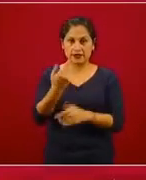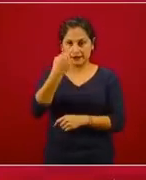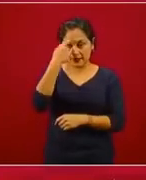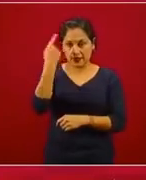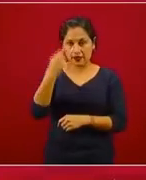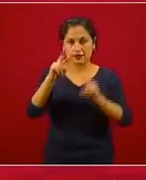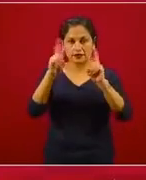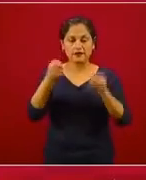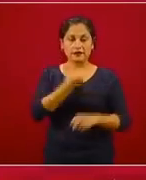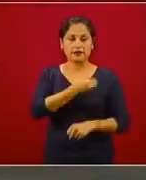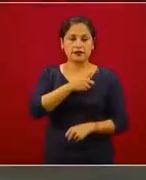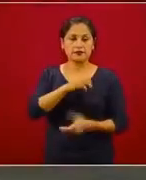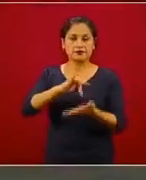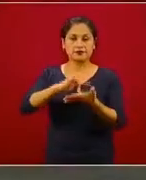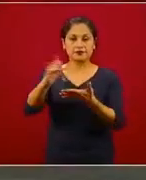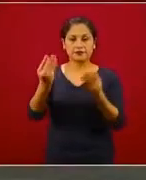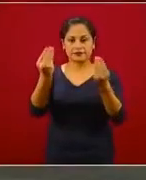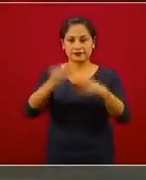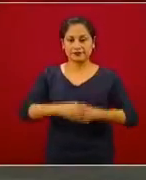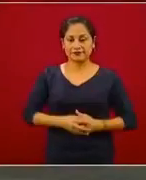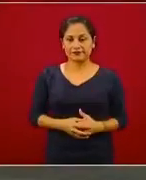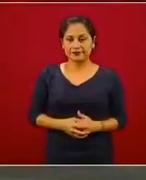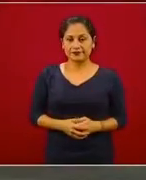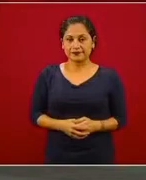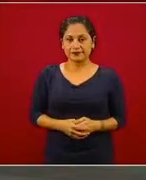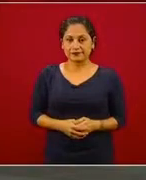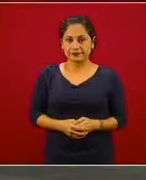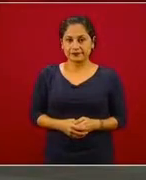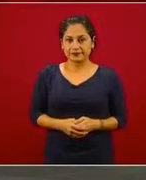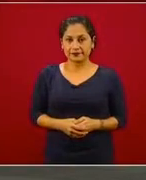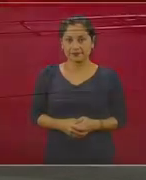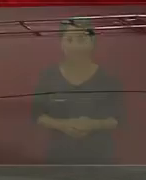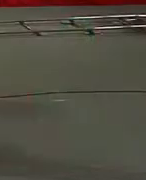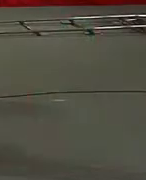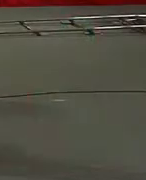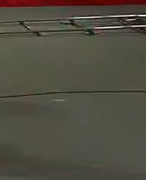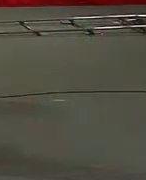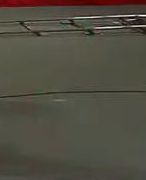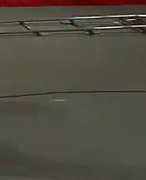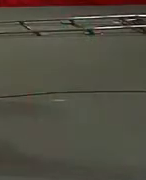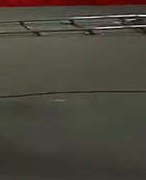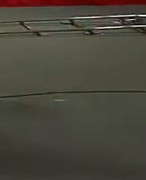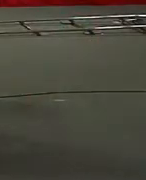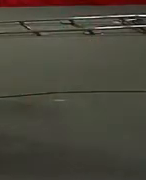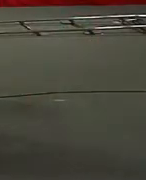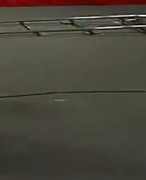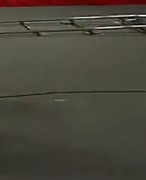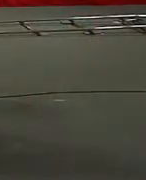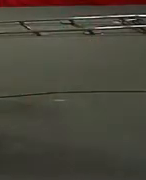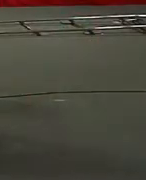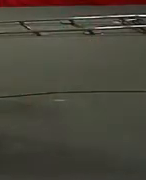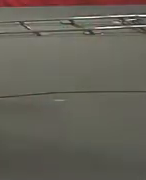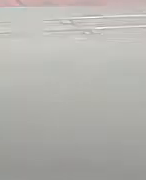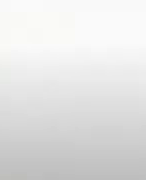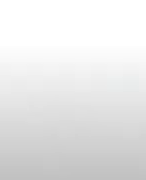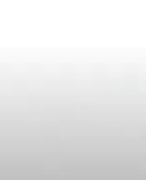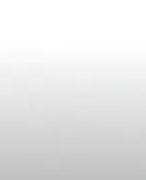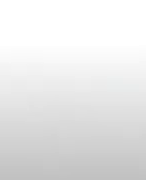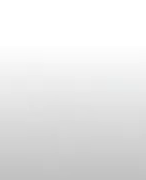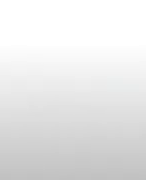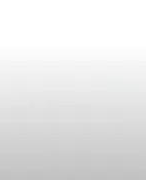This will be all for today, and we'll be talking tomorrow in the Pulse of Health with the